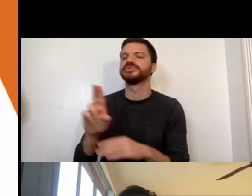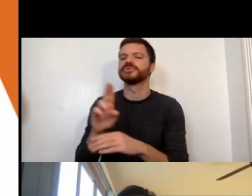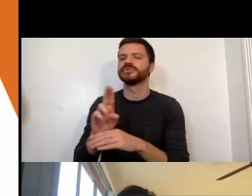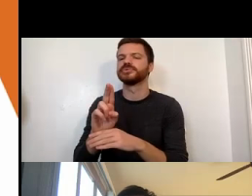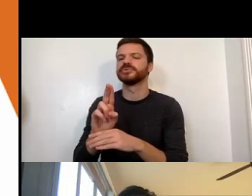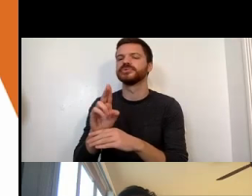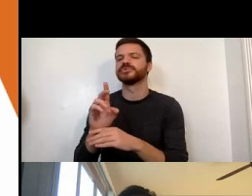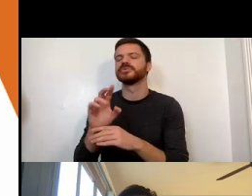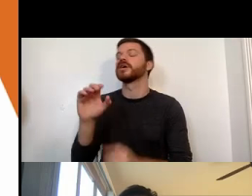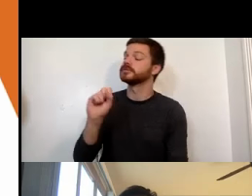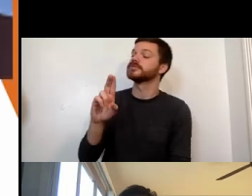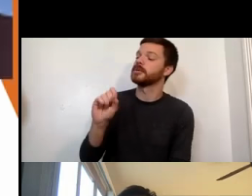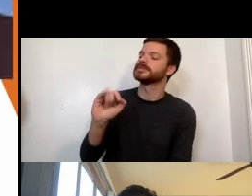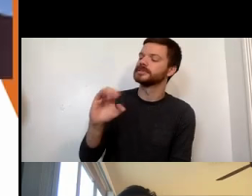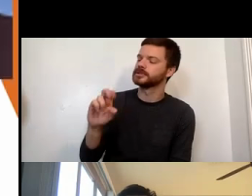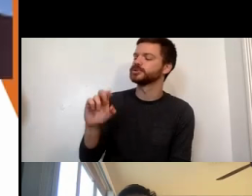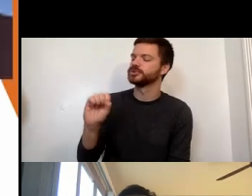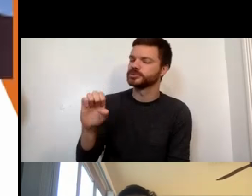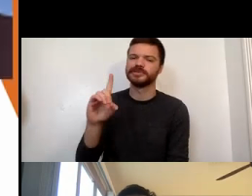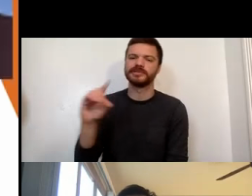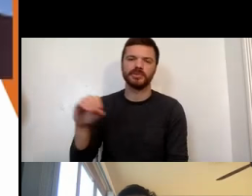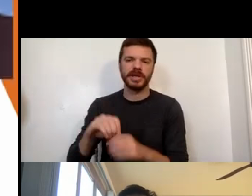settings. Next slide.